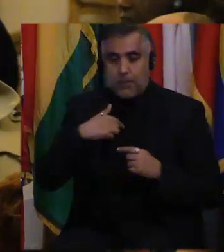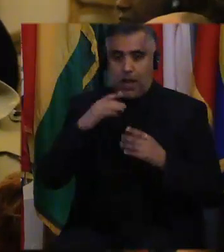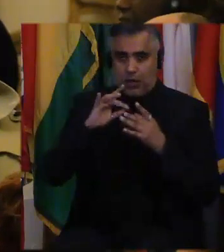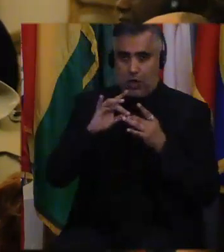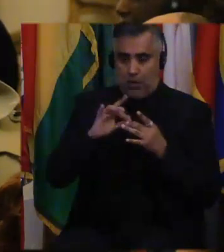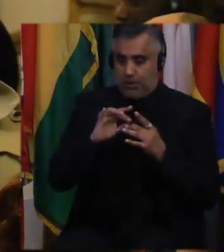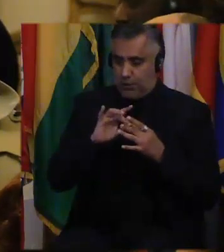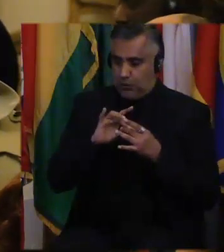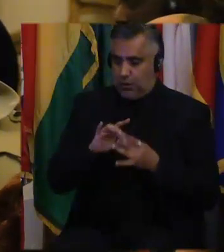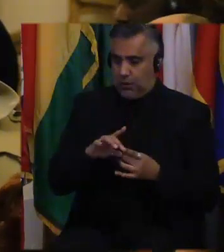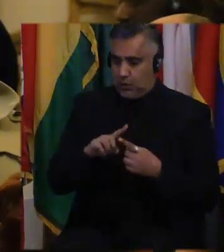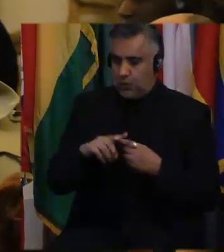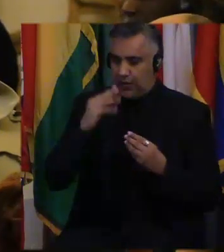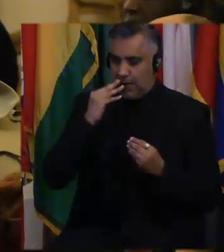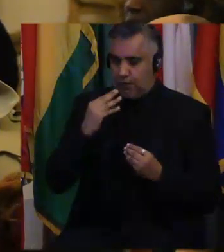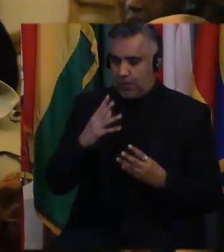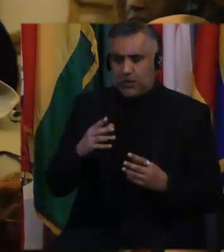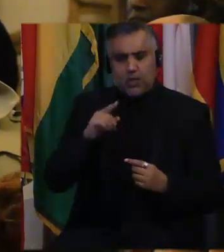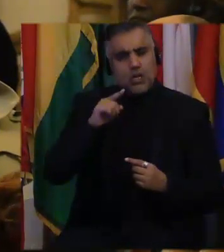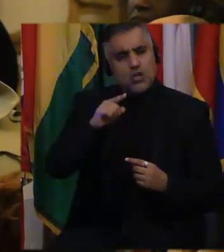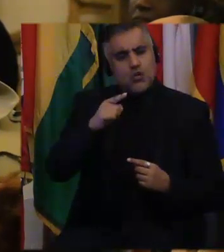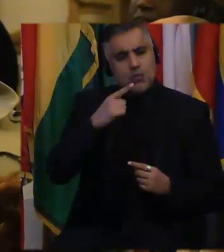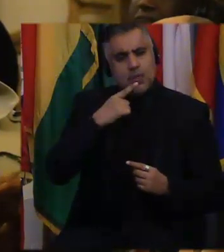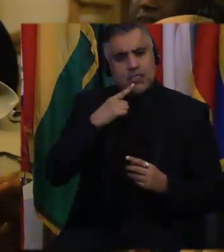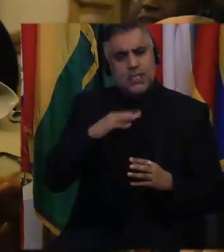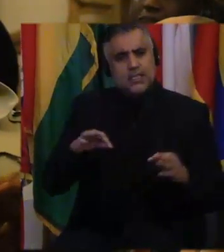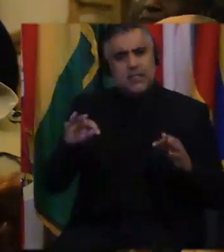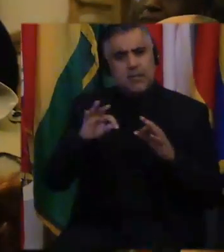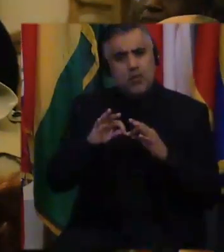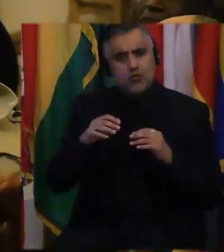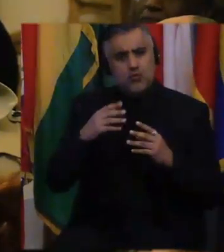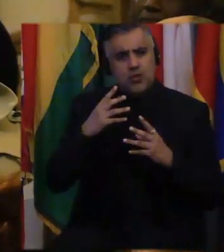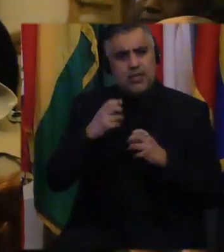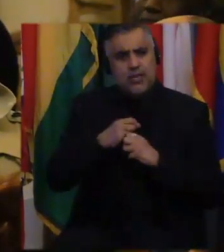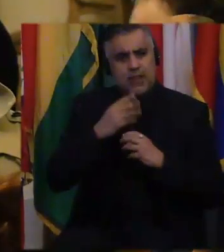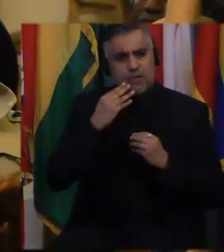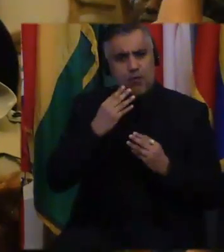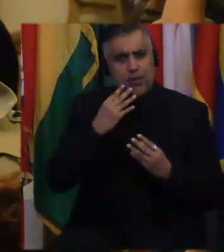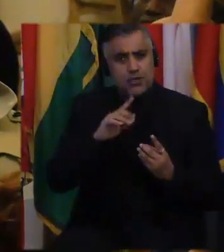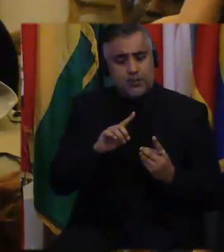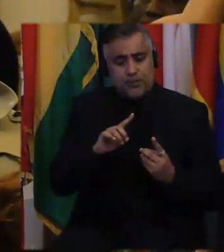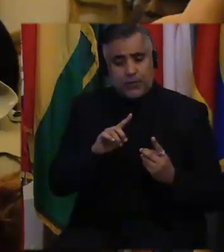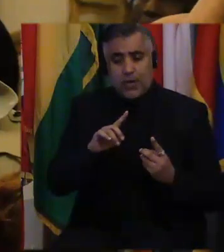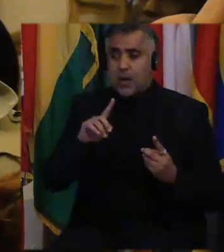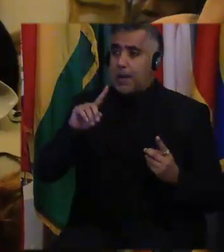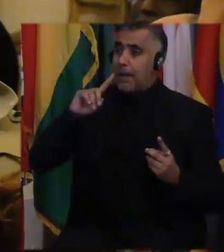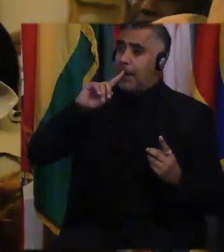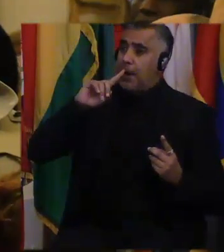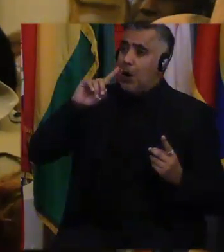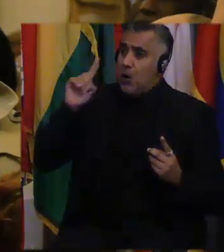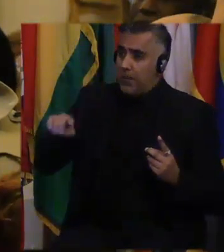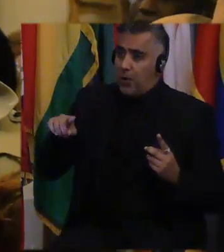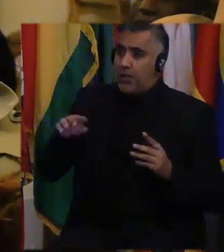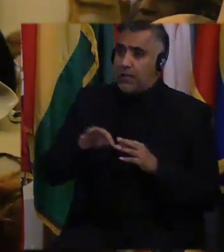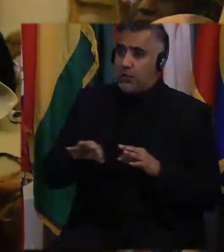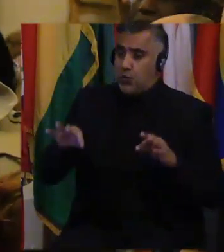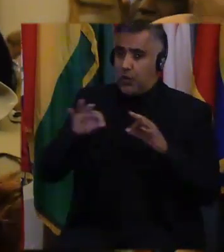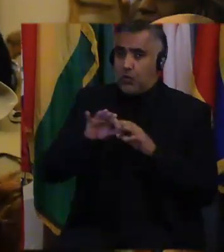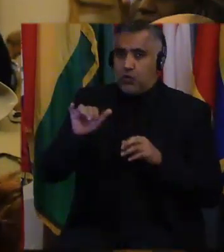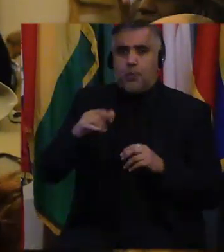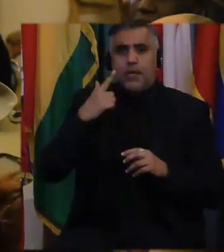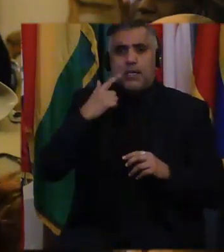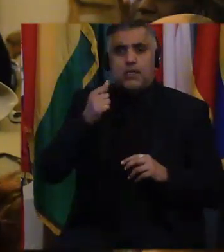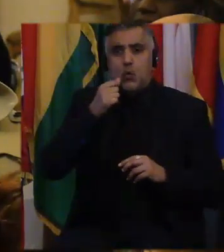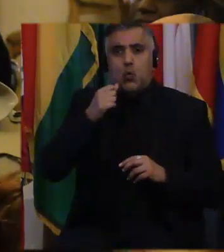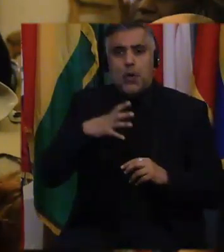to the information. You mentioned that it's important to get information, but the reporting is critical, because